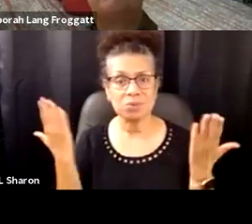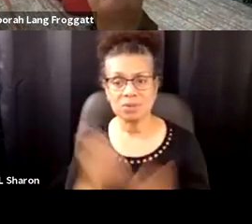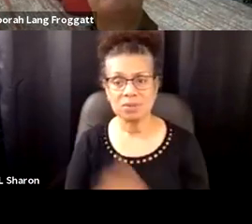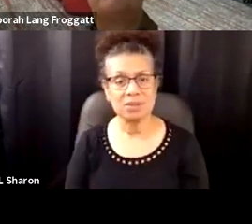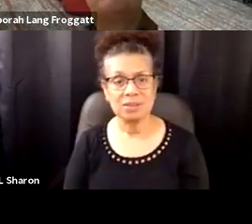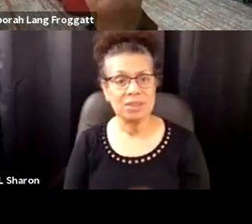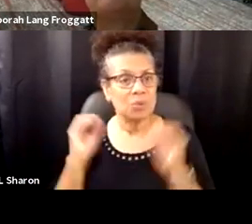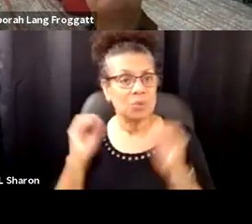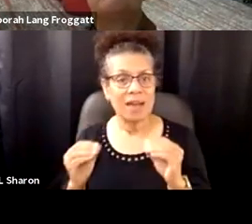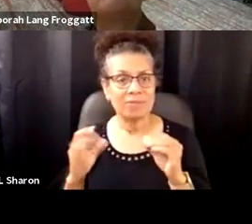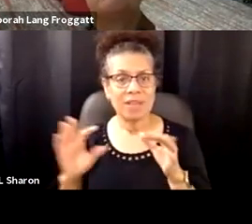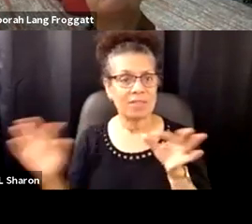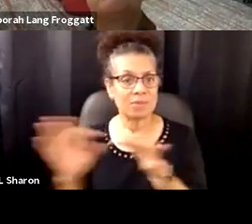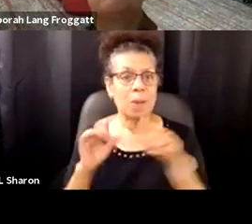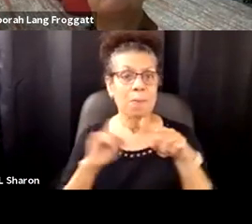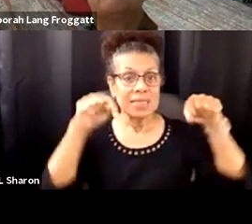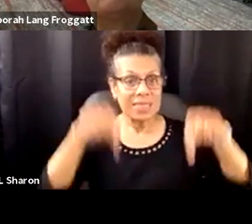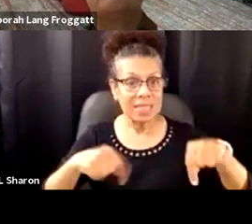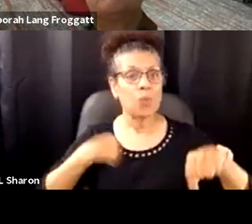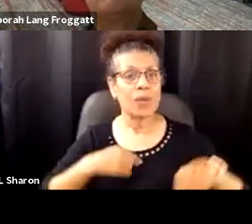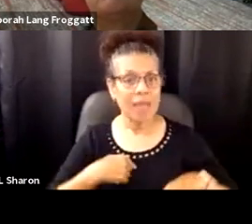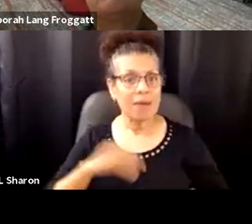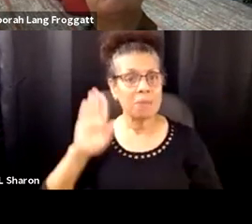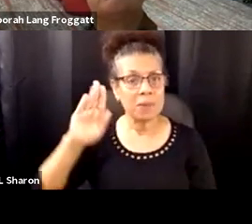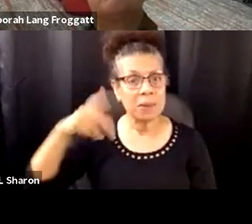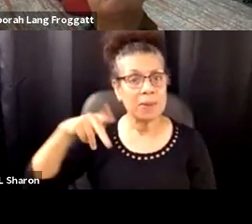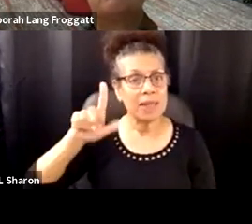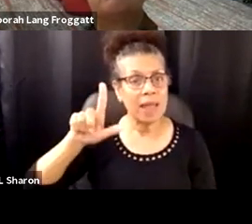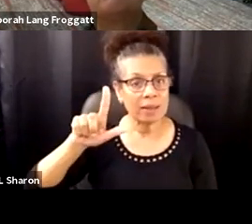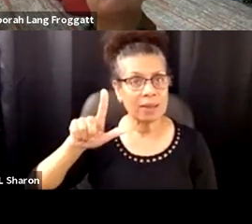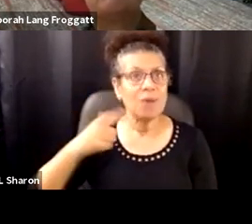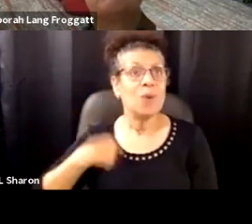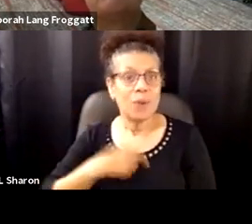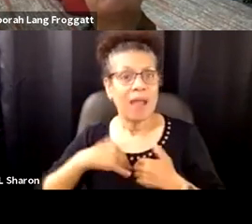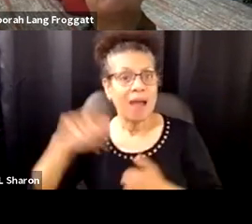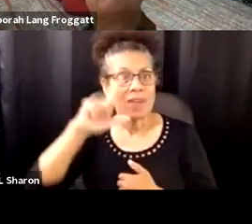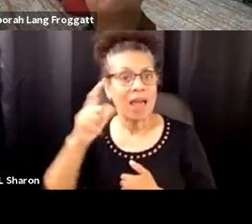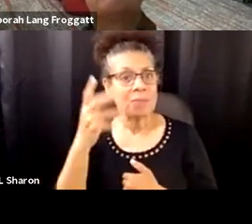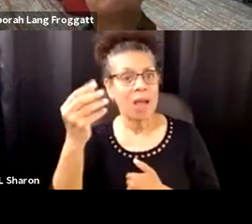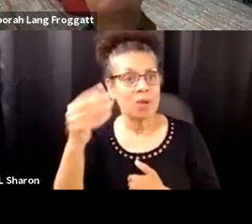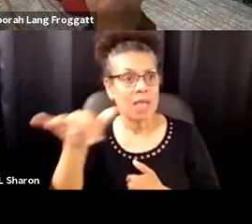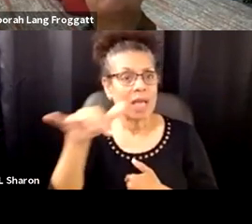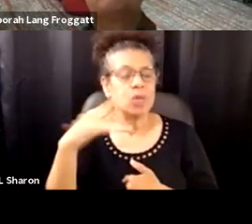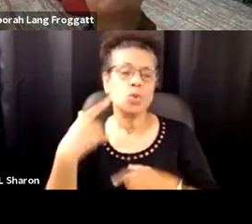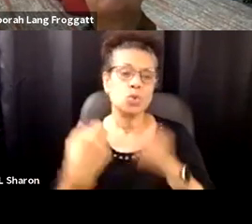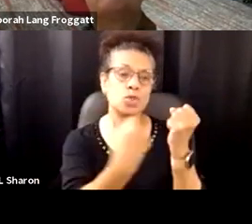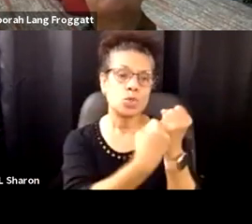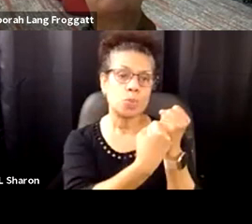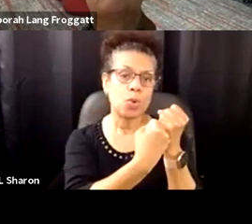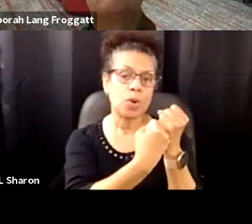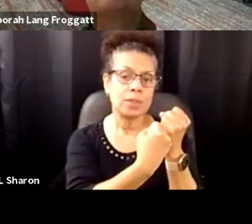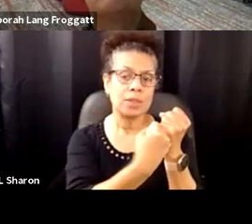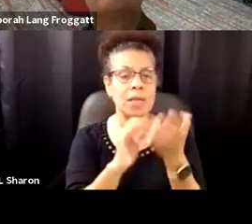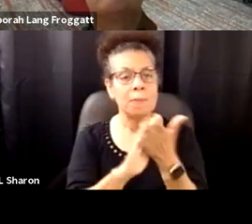immediate corollary right here there is in our neighborhoods that can really be a support and act as that